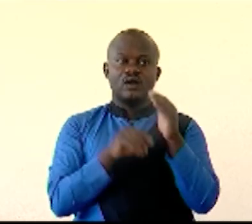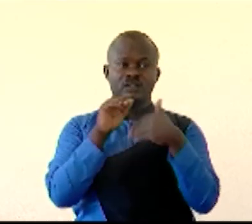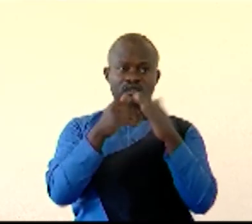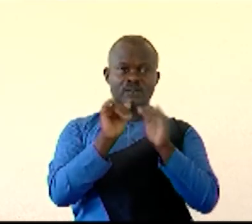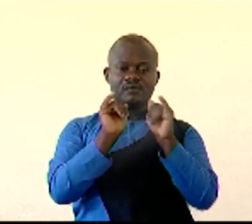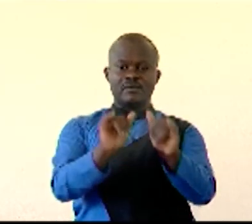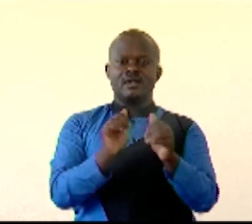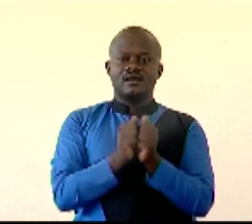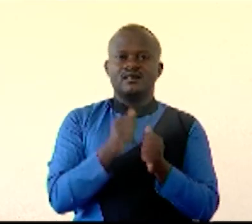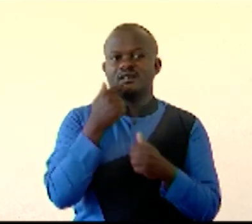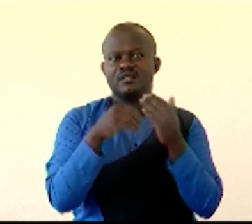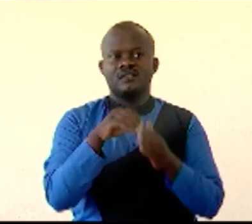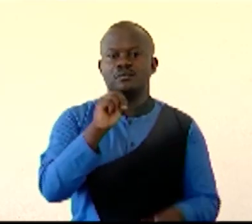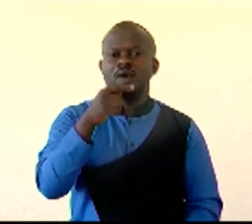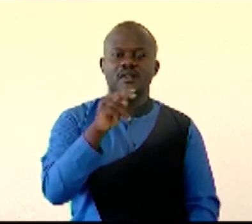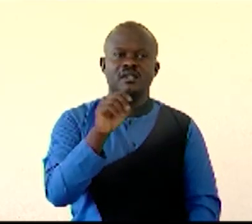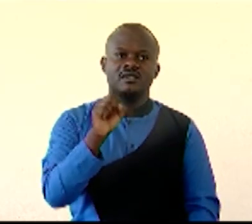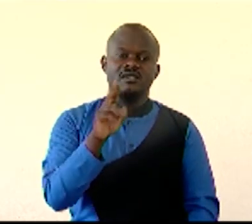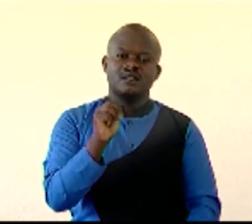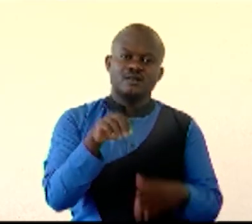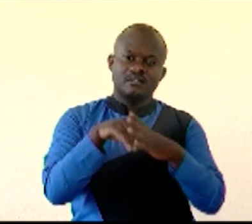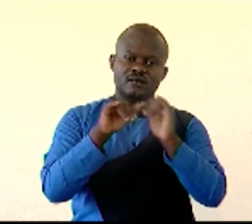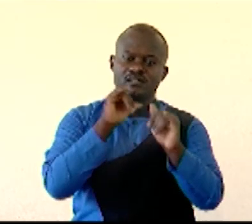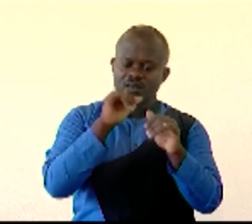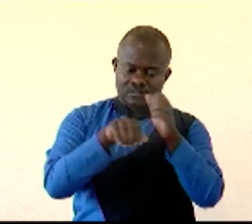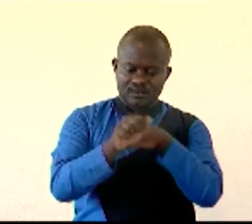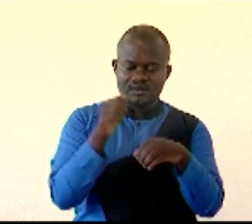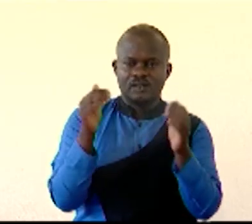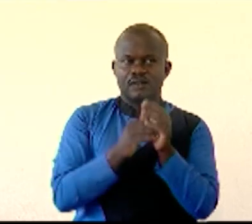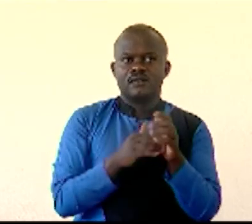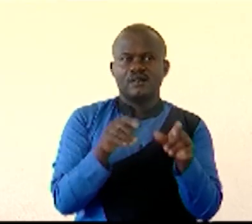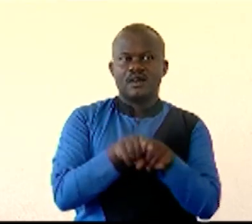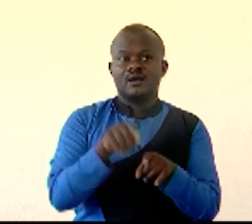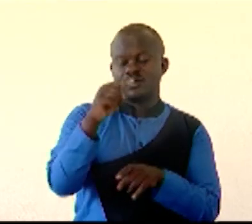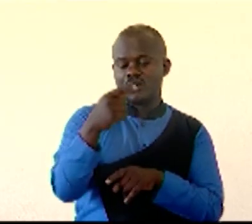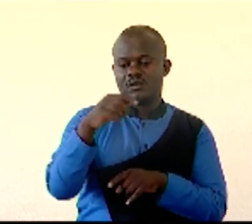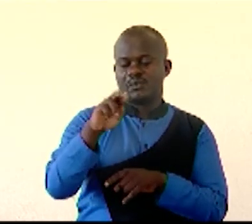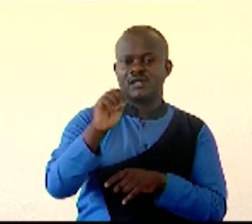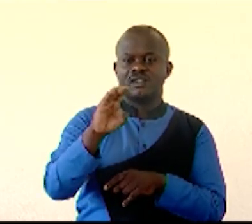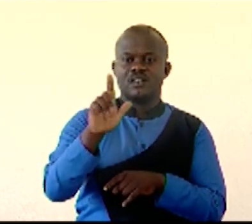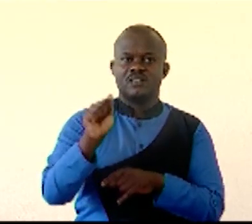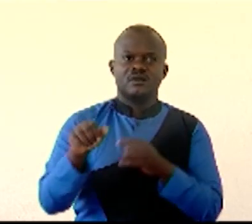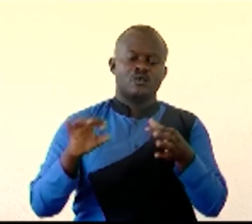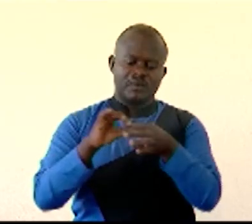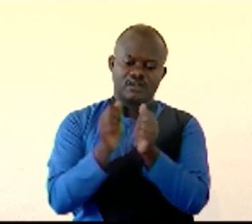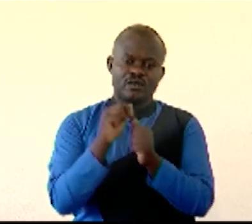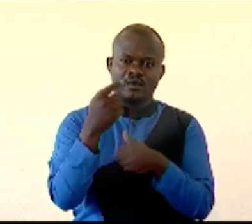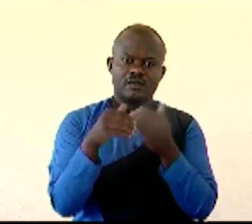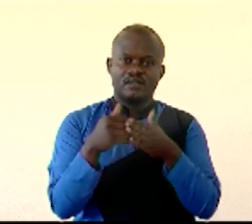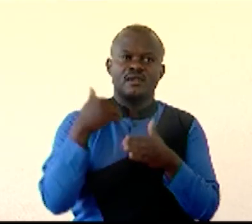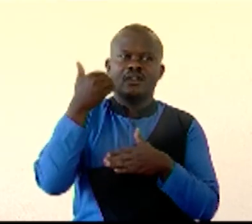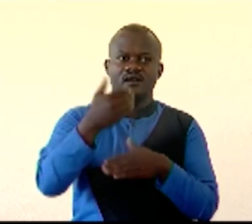unreacted? It's magnesium which remains unreacted. And as one particle combines with one, then we